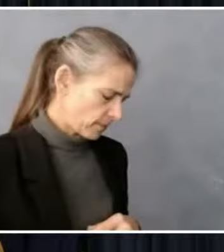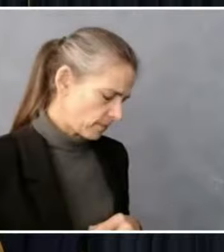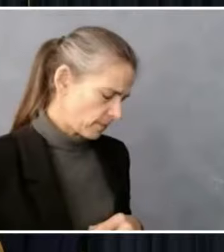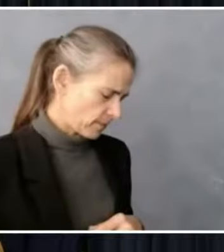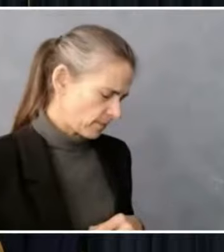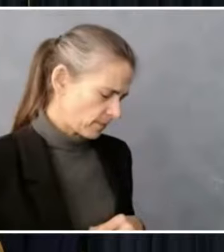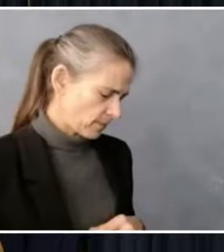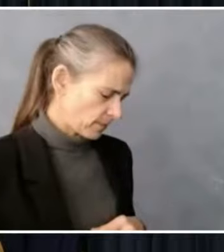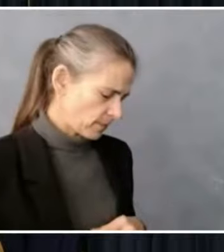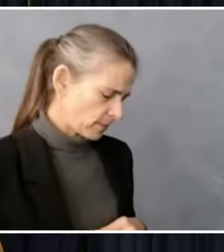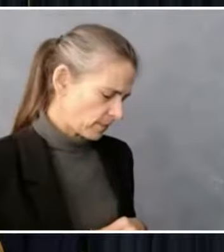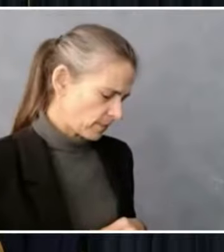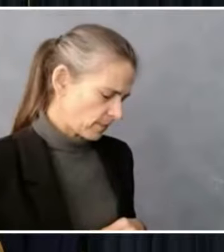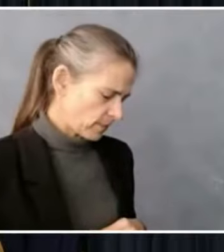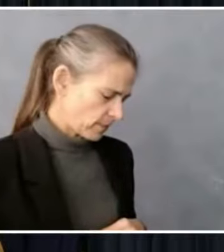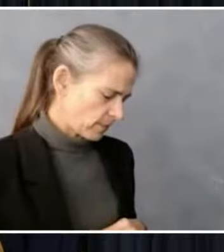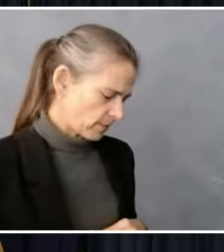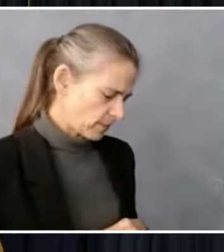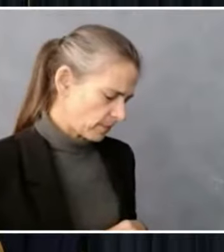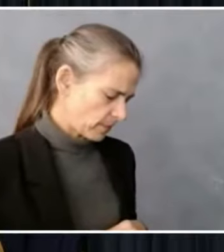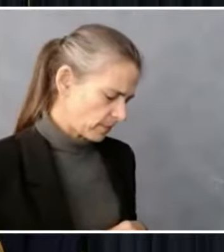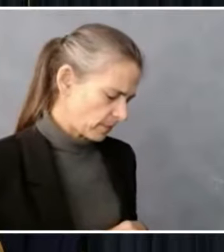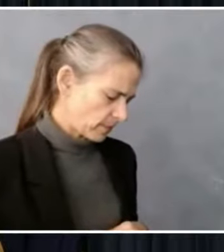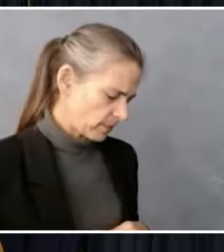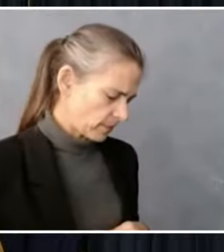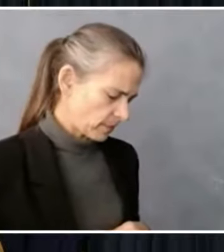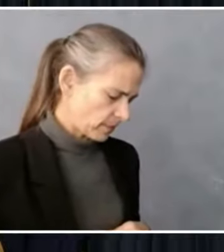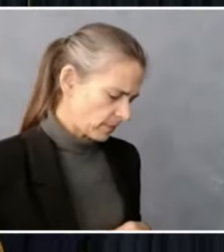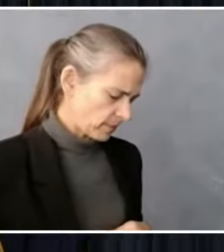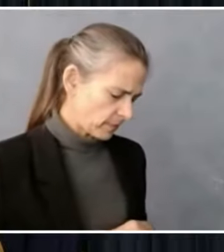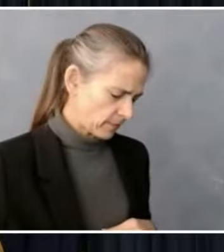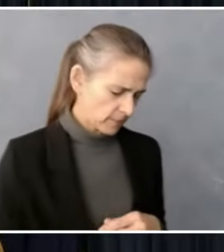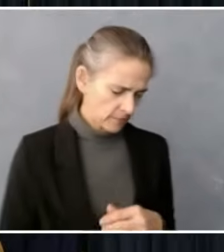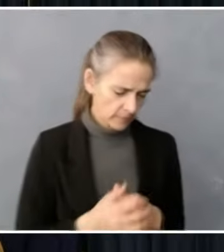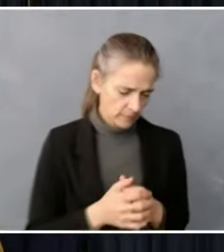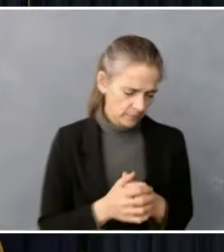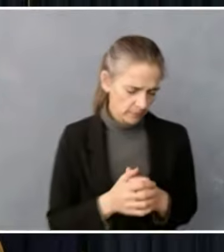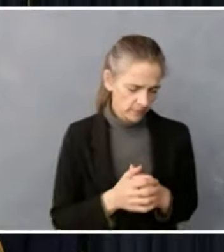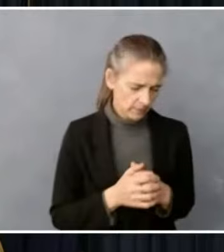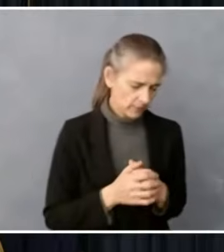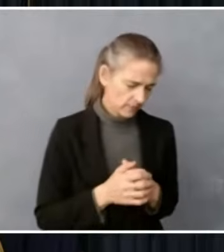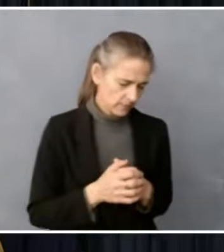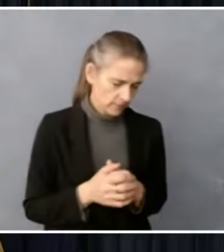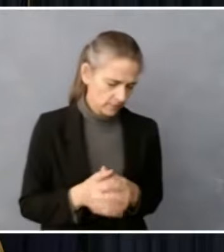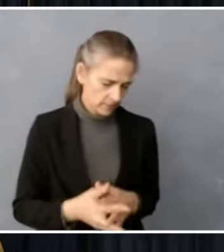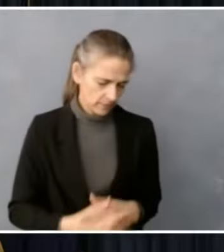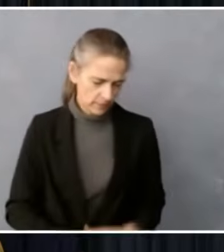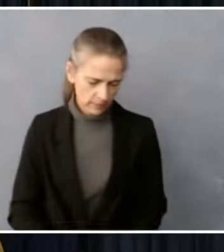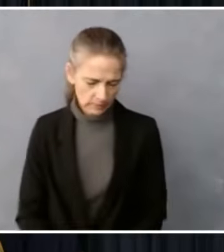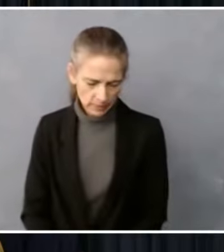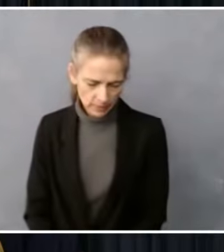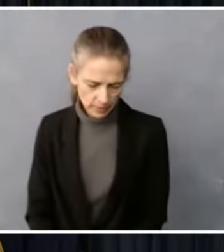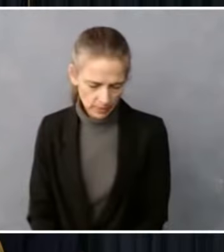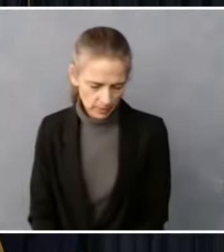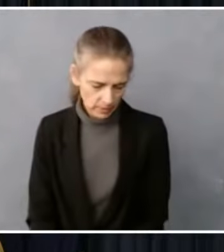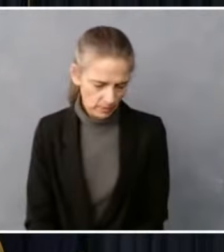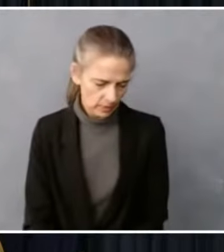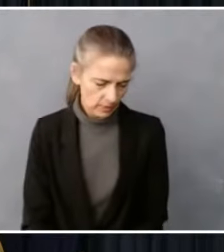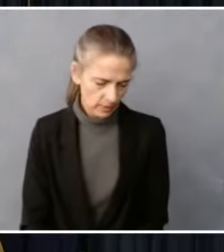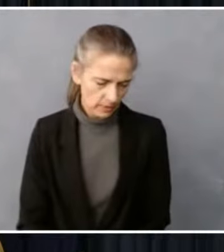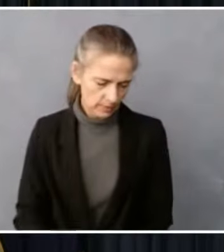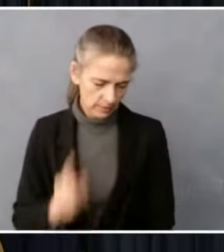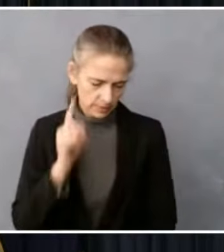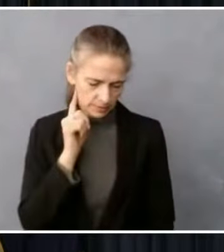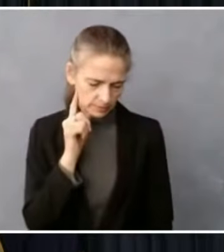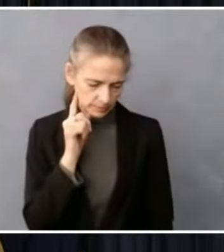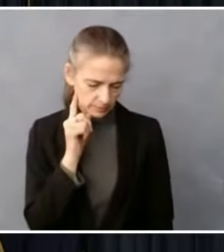back-to-back this week, I know we had a very, very busy week. What does this signal to the country,